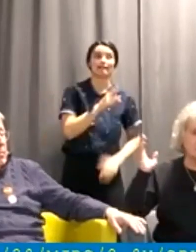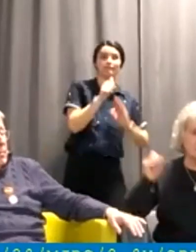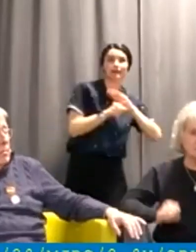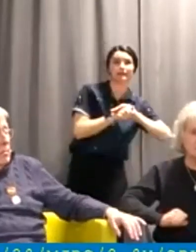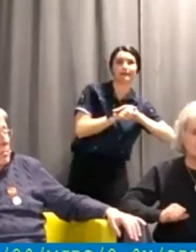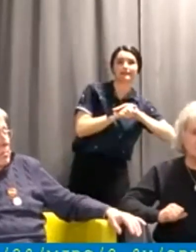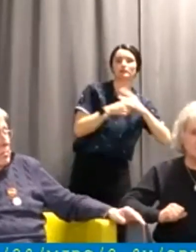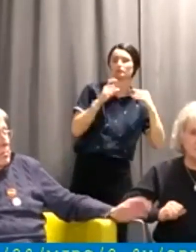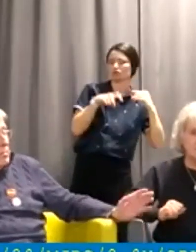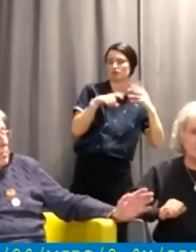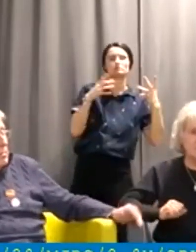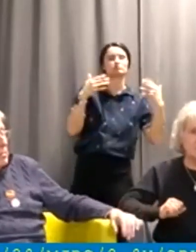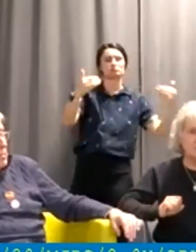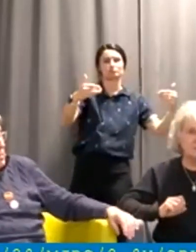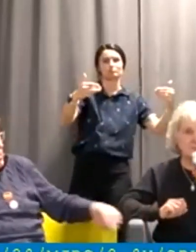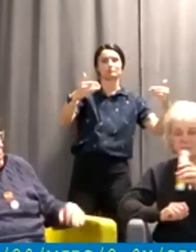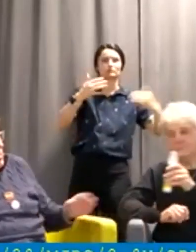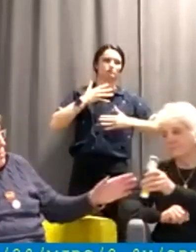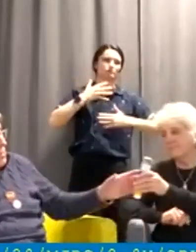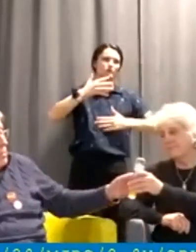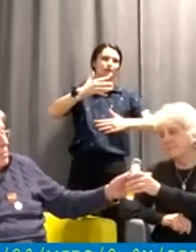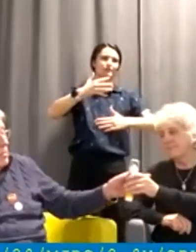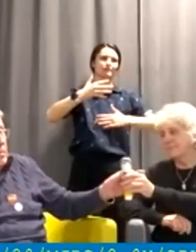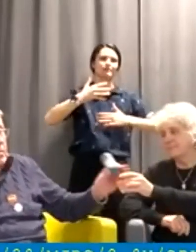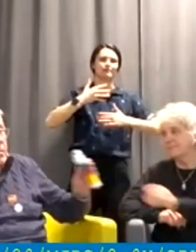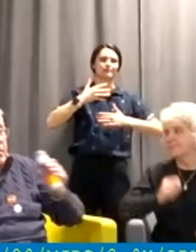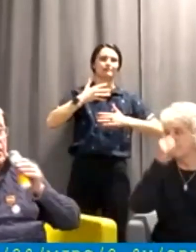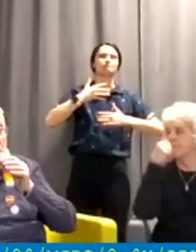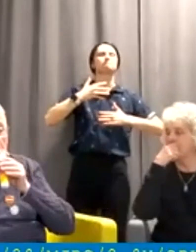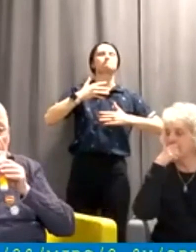breathe. And it will go.